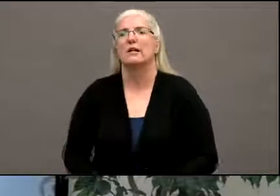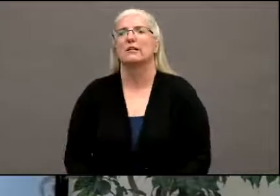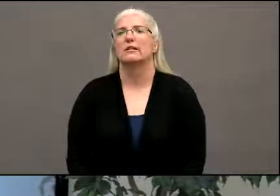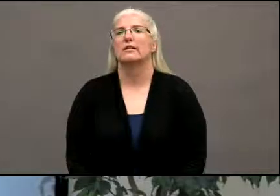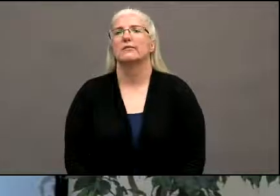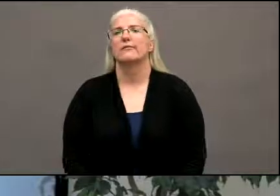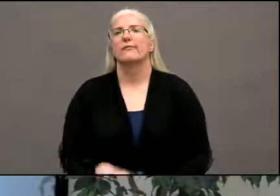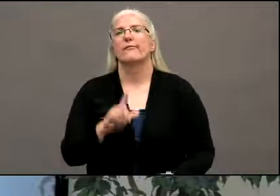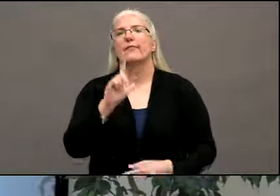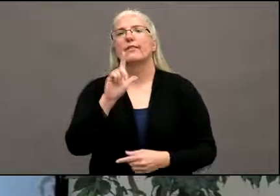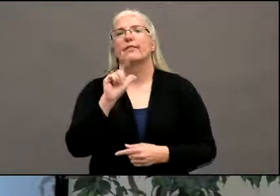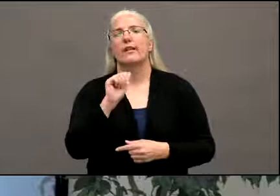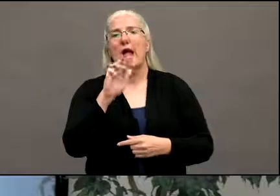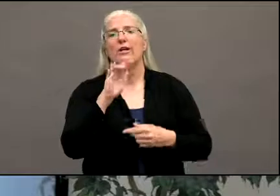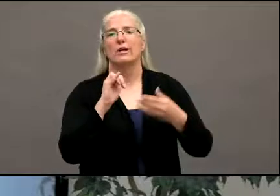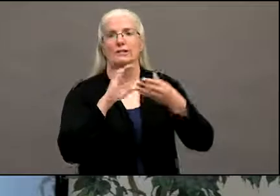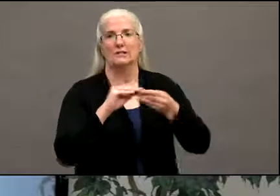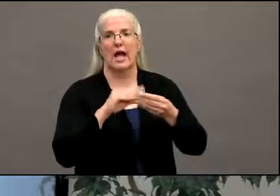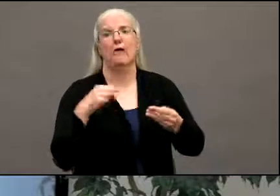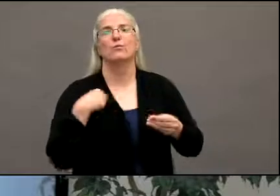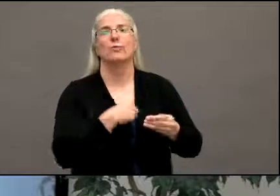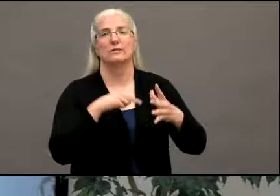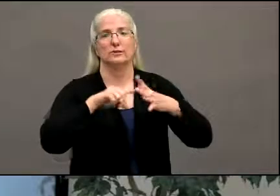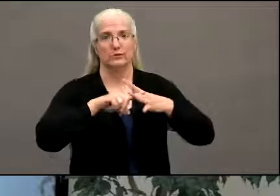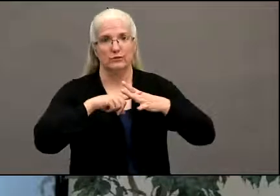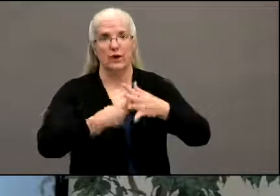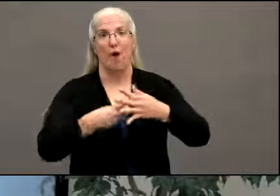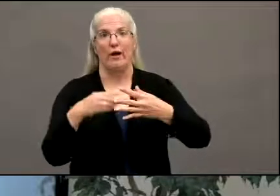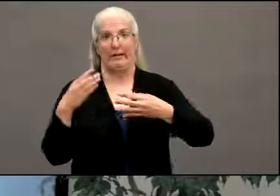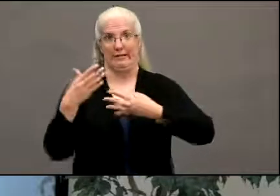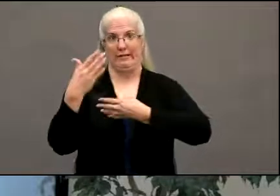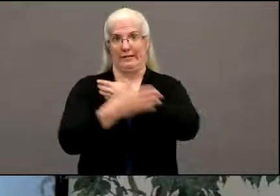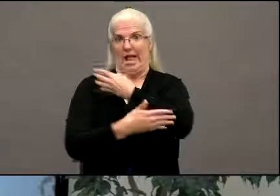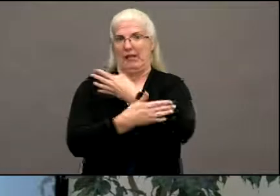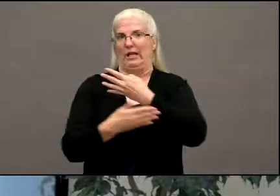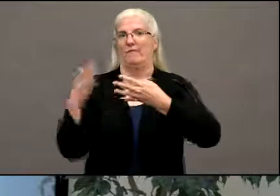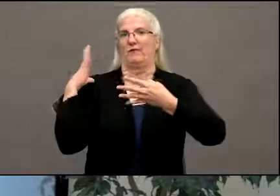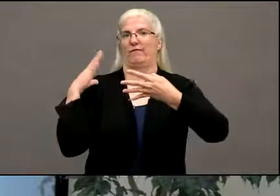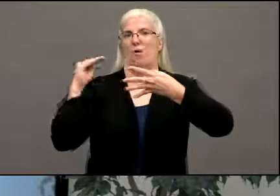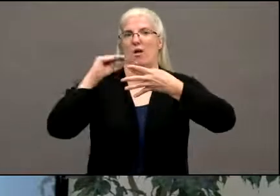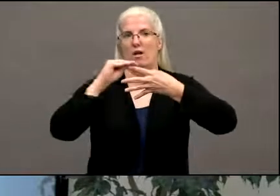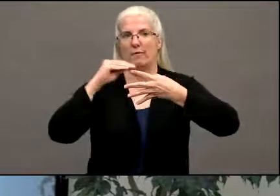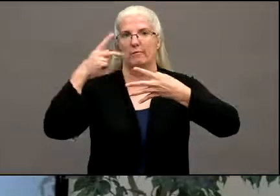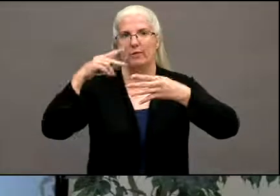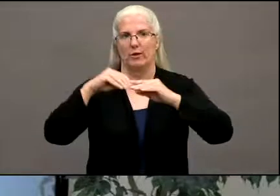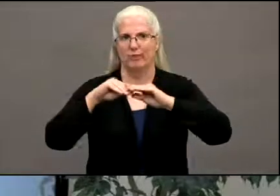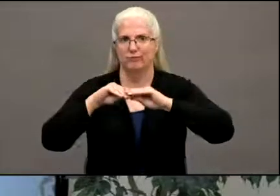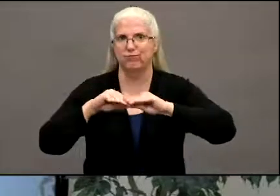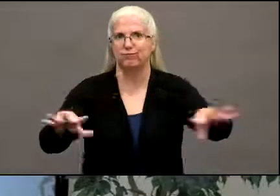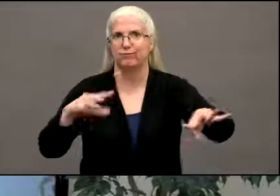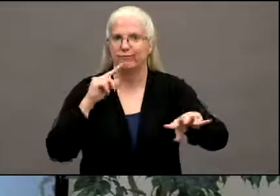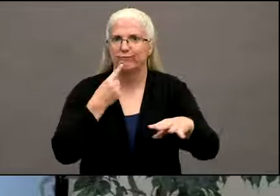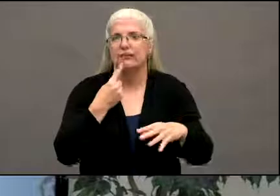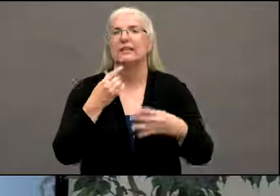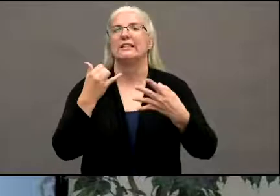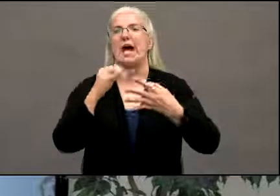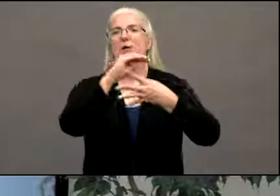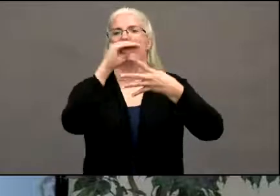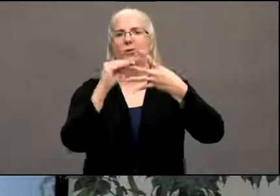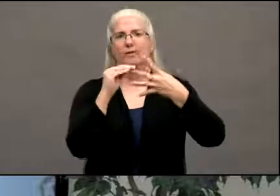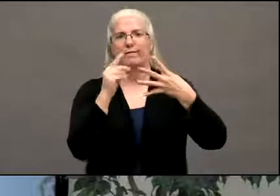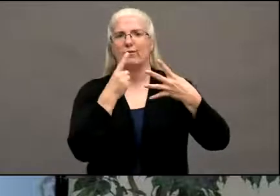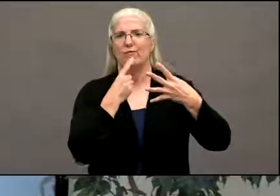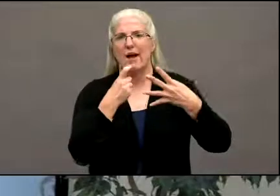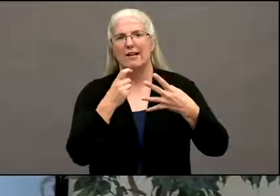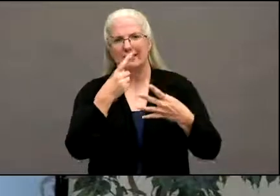the purple tier, which is widespread, and we moved to red now. Can you share just what it means